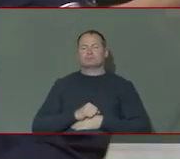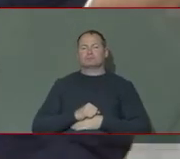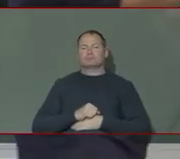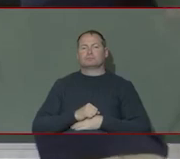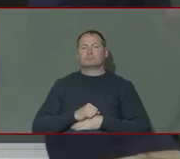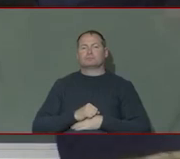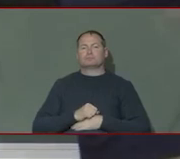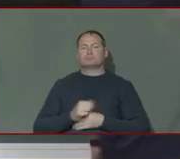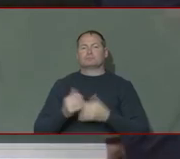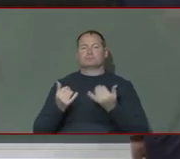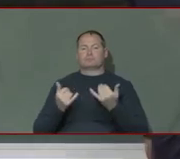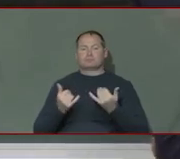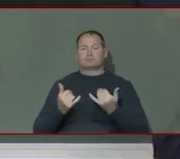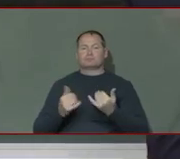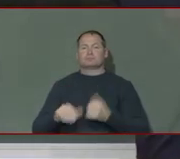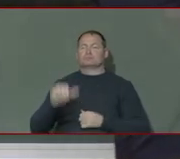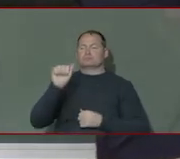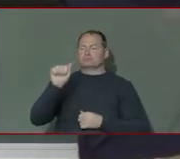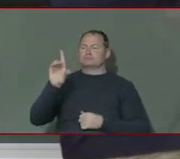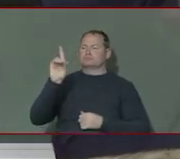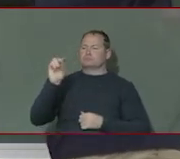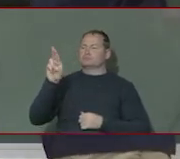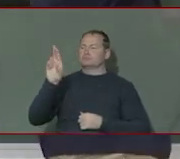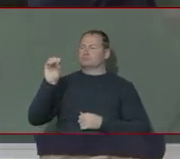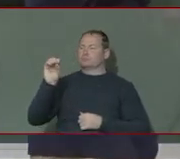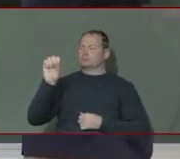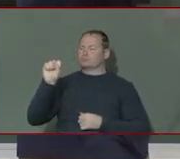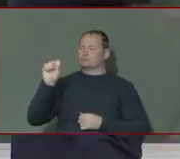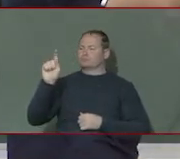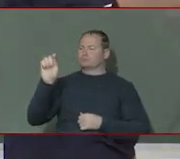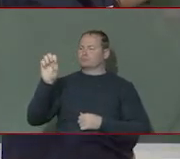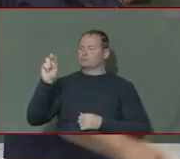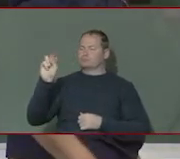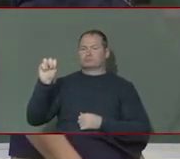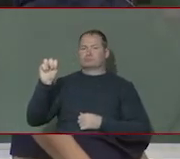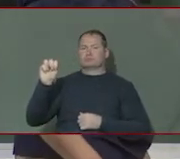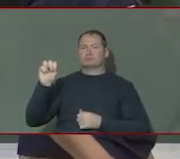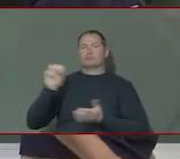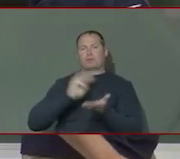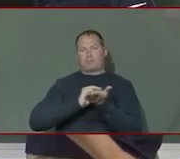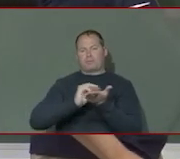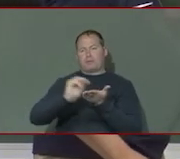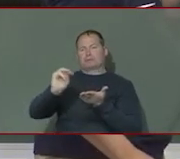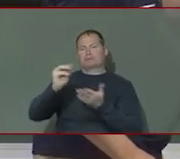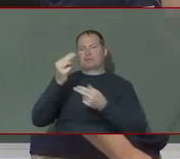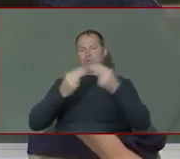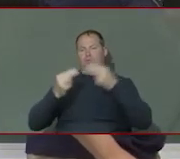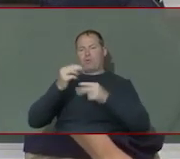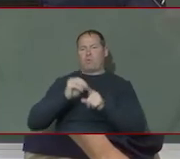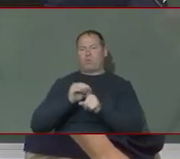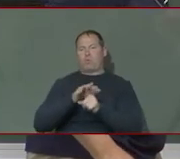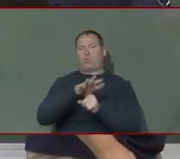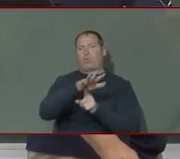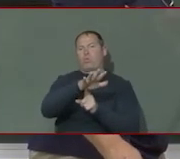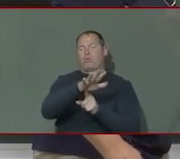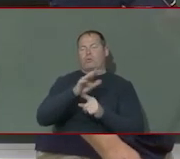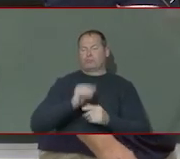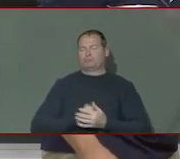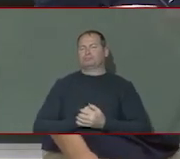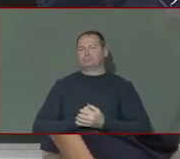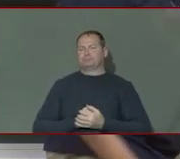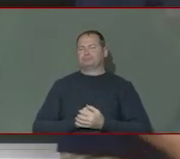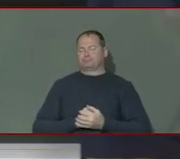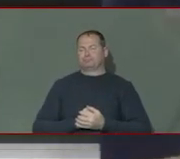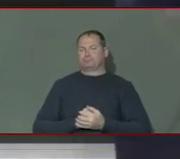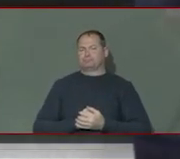Aldosterone will cause, look now, the problem we've seen, not enough salts. What detects the problem? We have